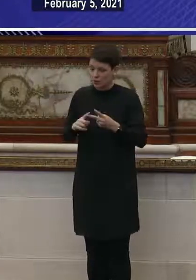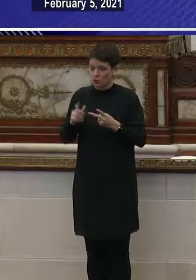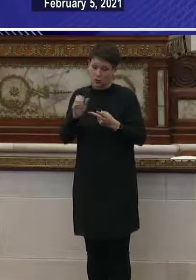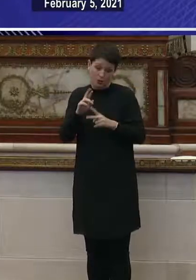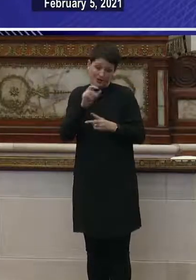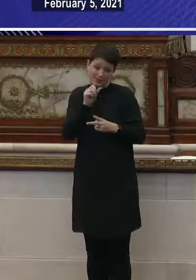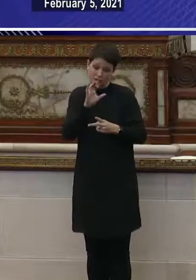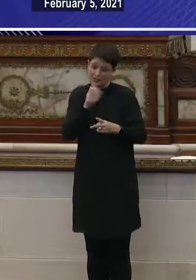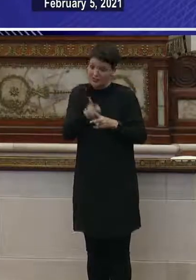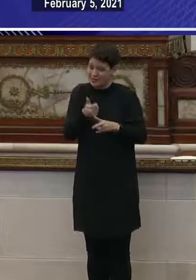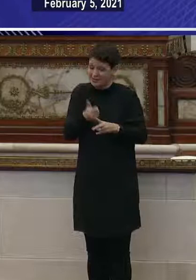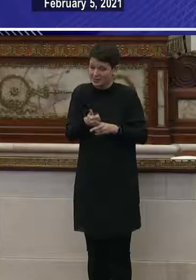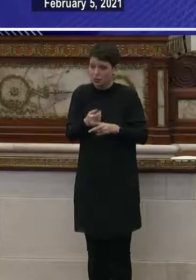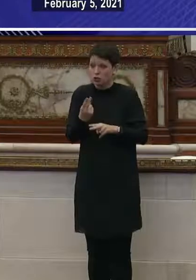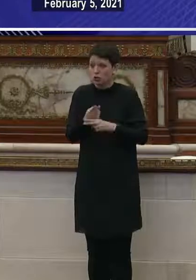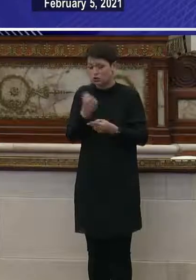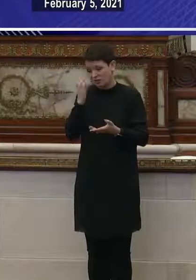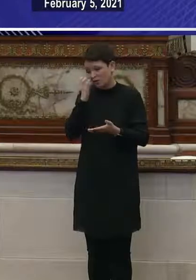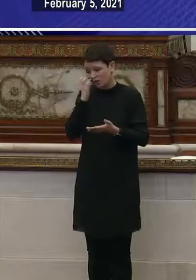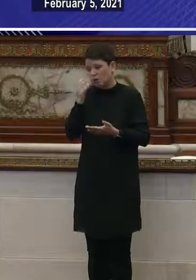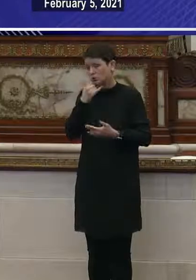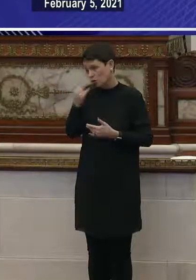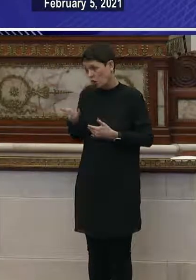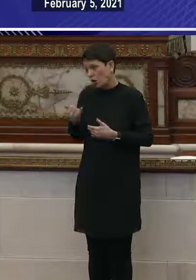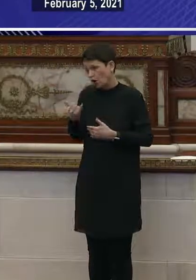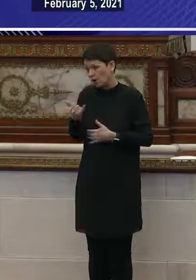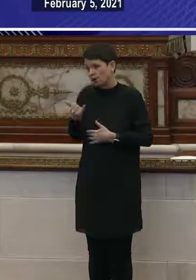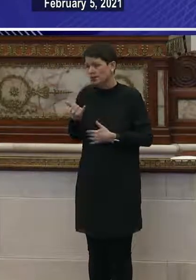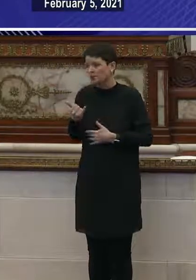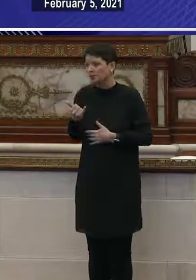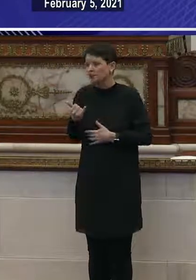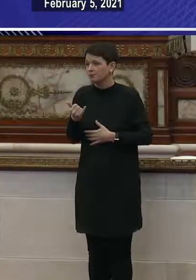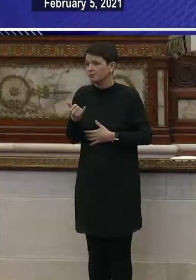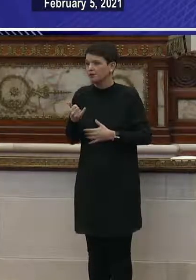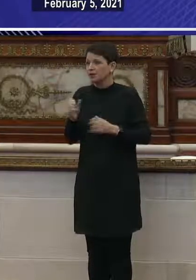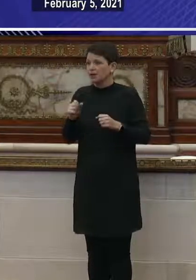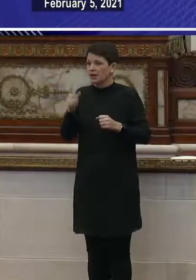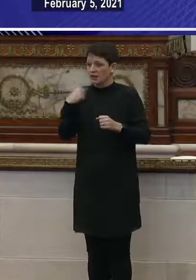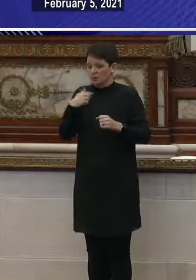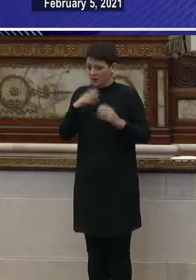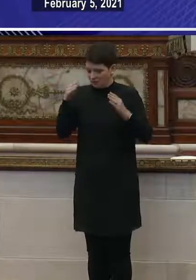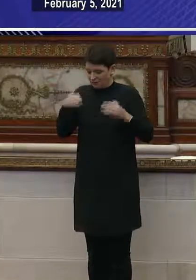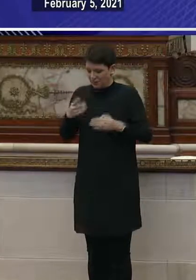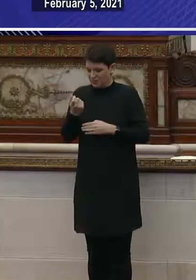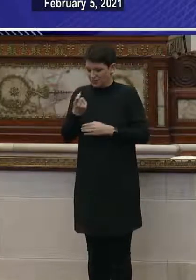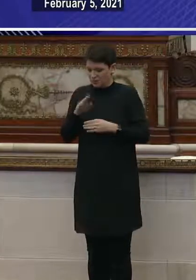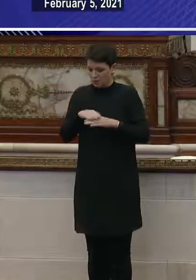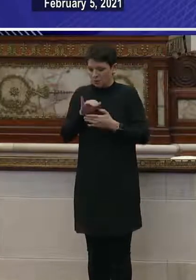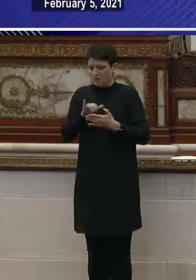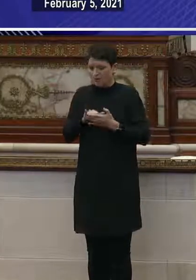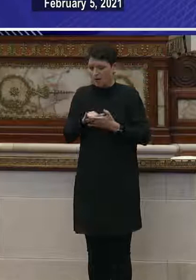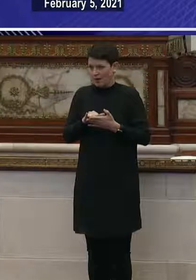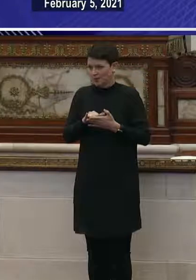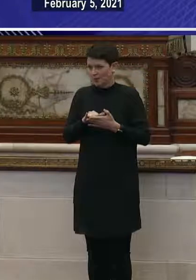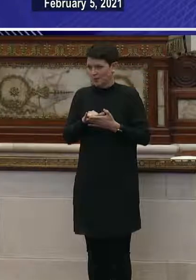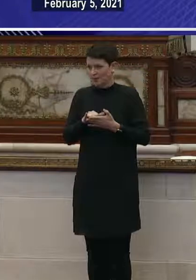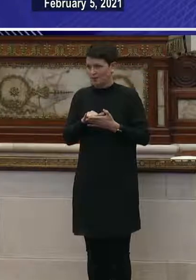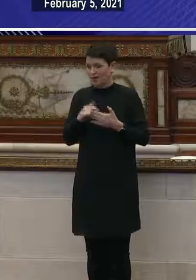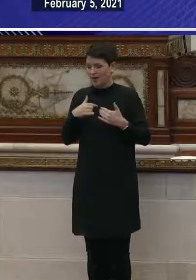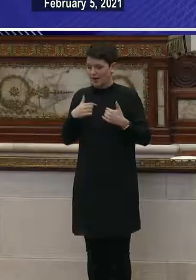you will use your phone. If we can, focus in a little bit on that. And like I said, I